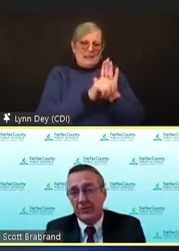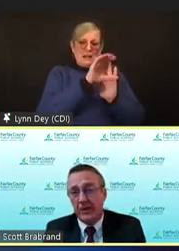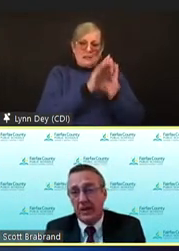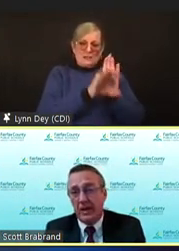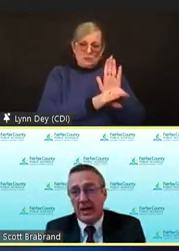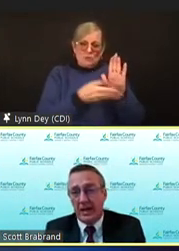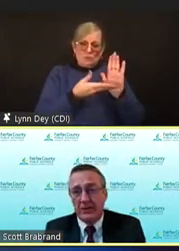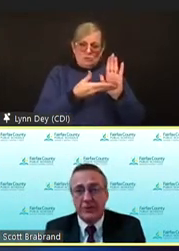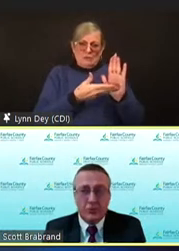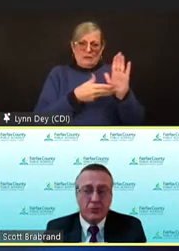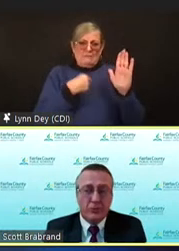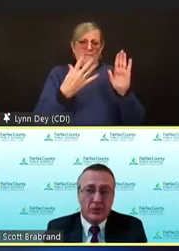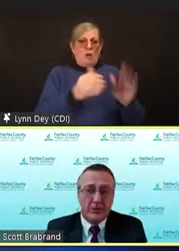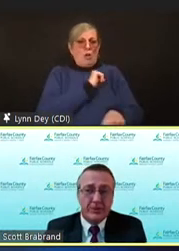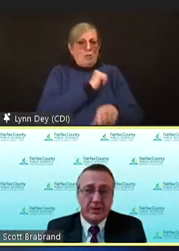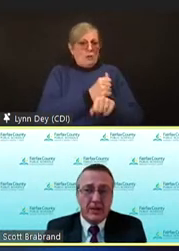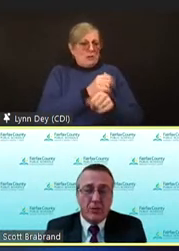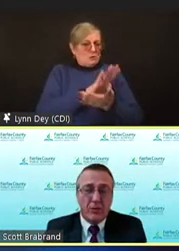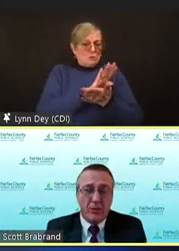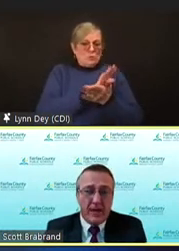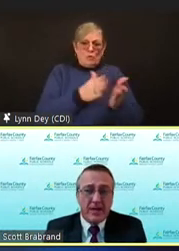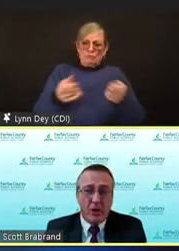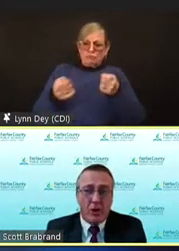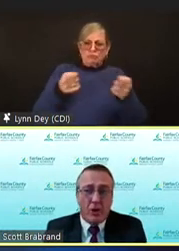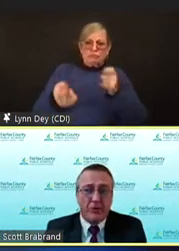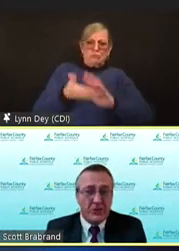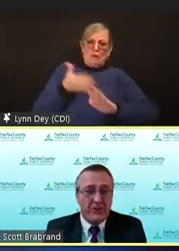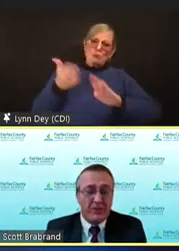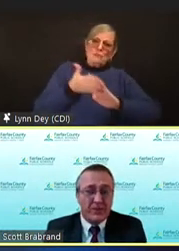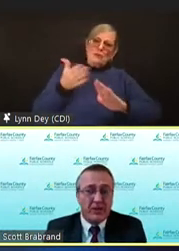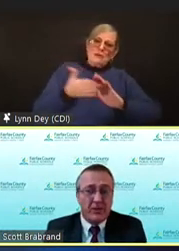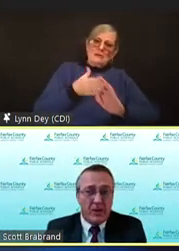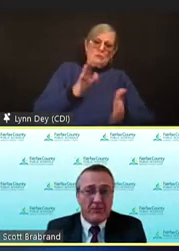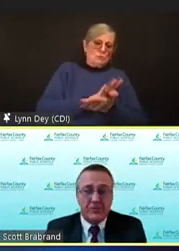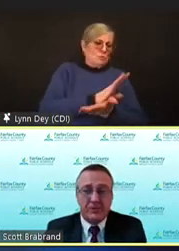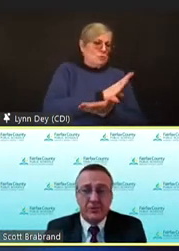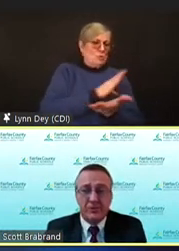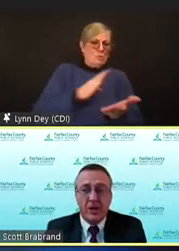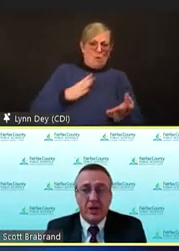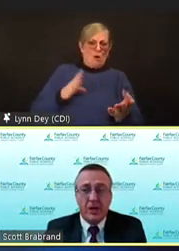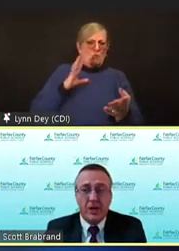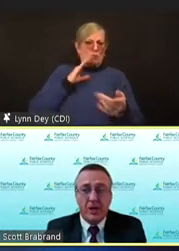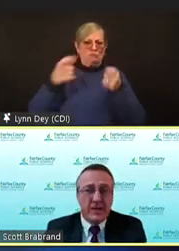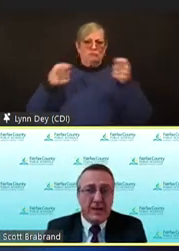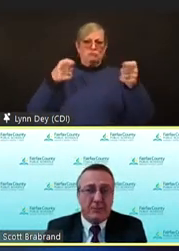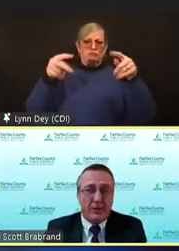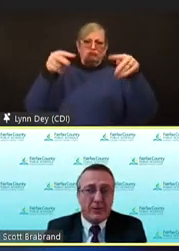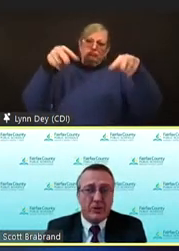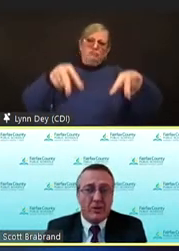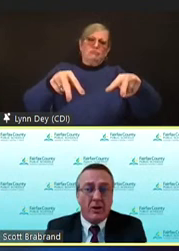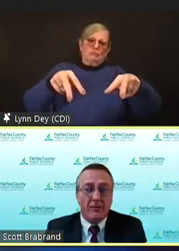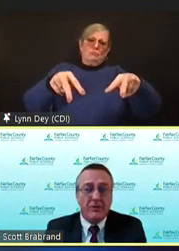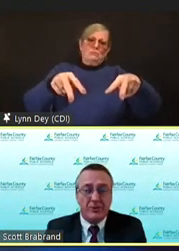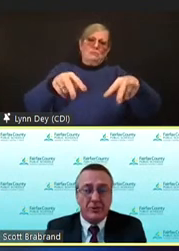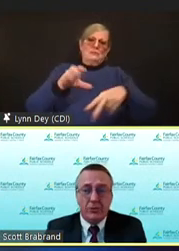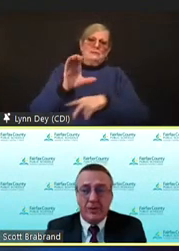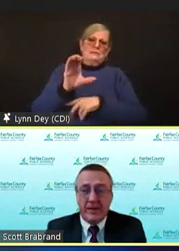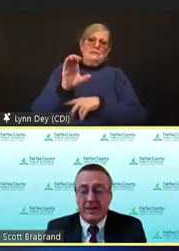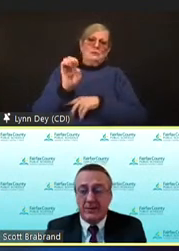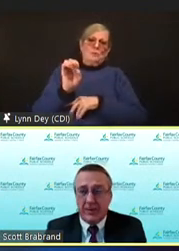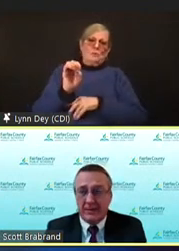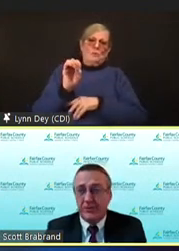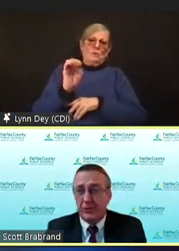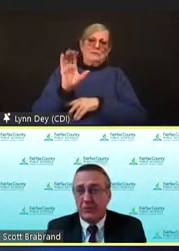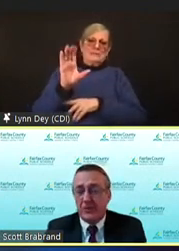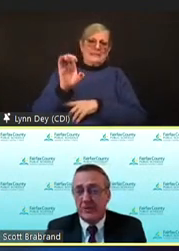schools in school boards. They are the chief executive officers locally for the operation of the school. They